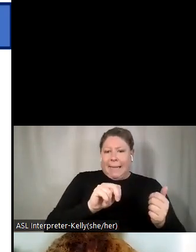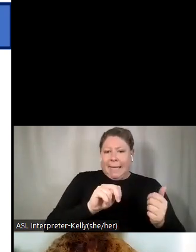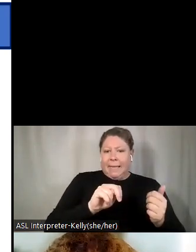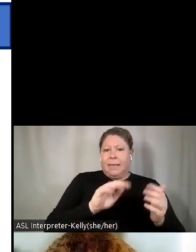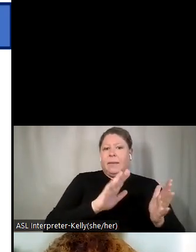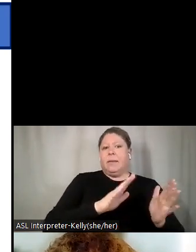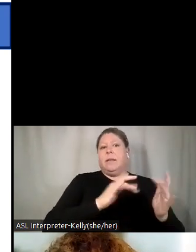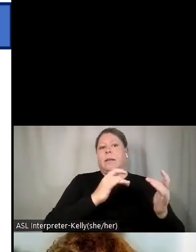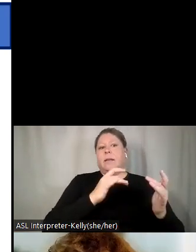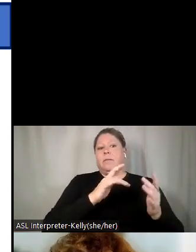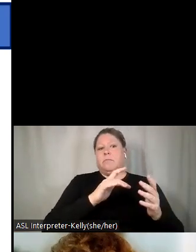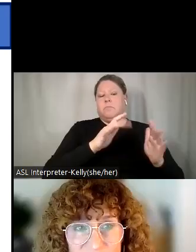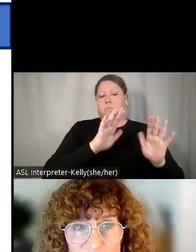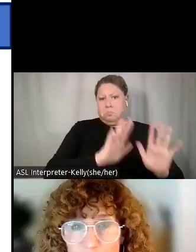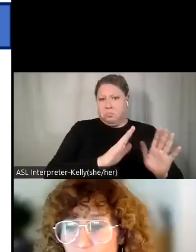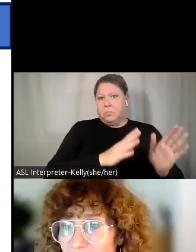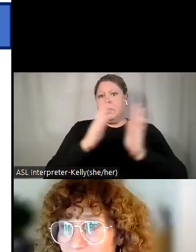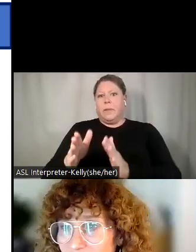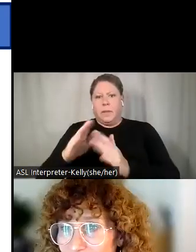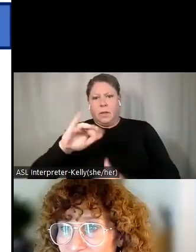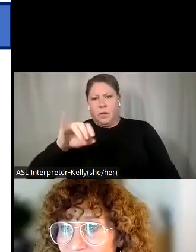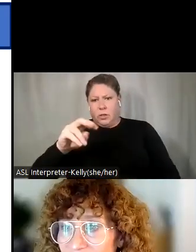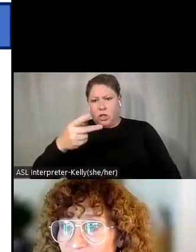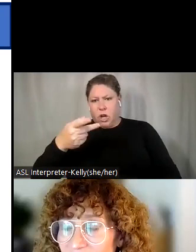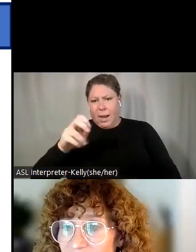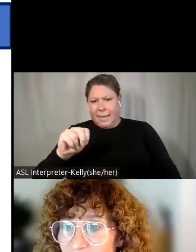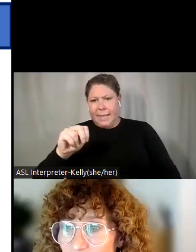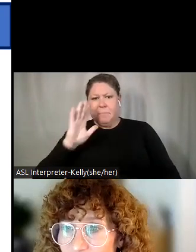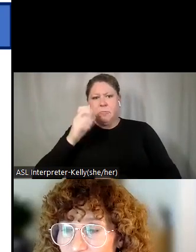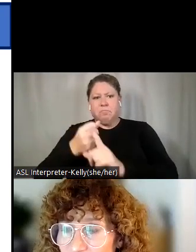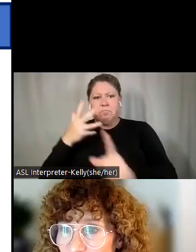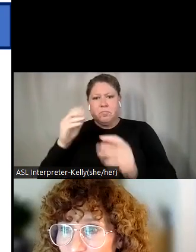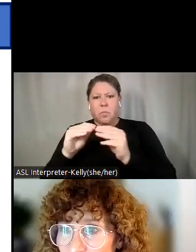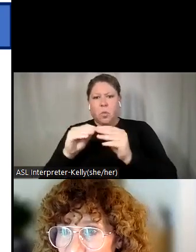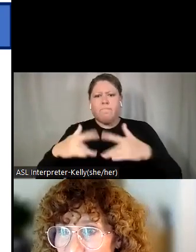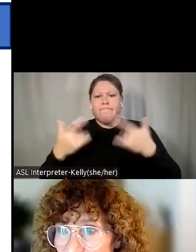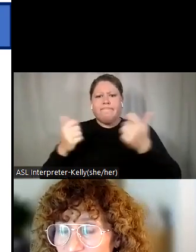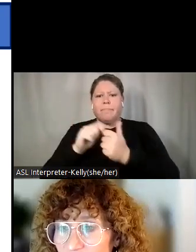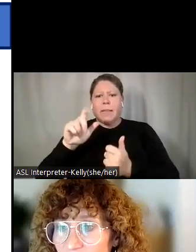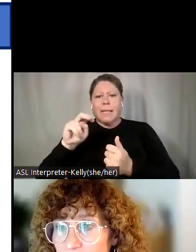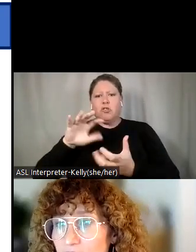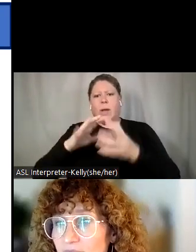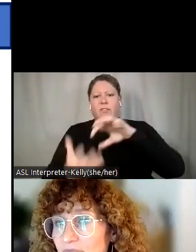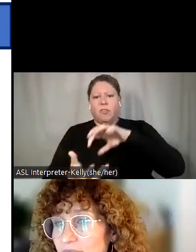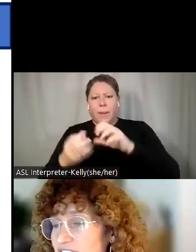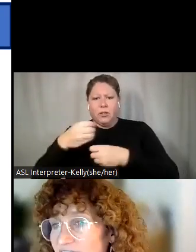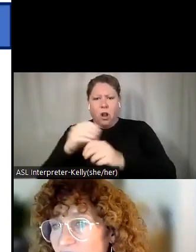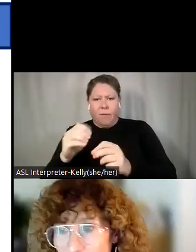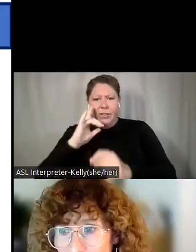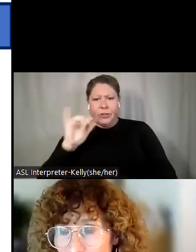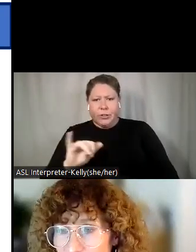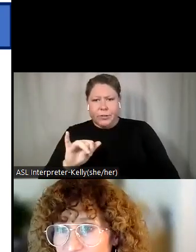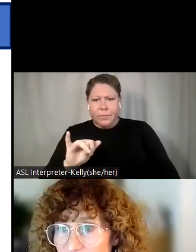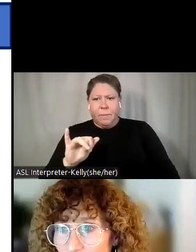to Jonathan, where he's going to talk to you a little bit more about some of what we've been up to in the Lean Transformation Office, building